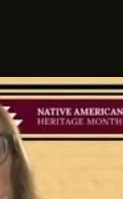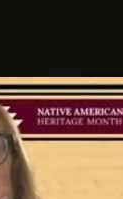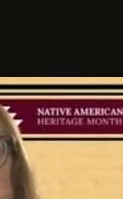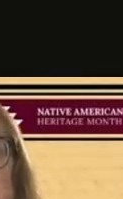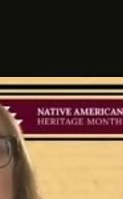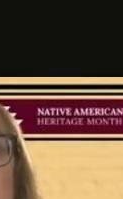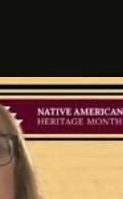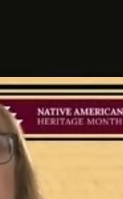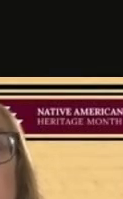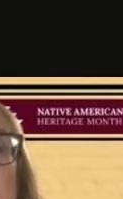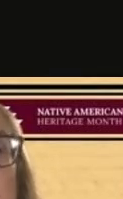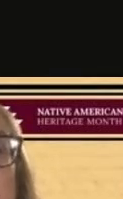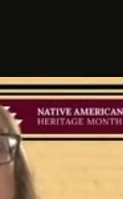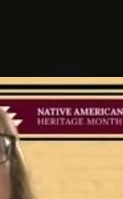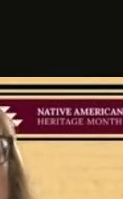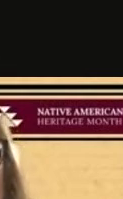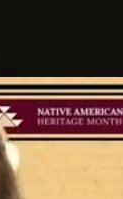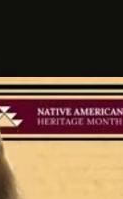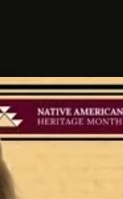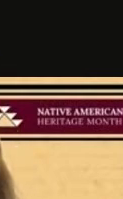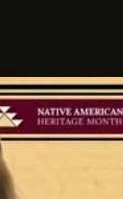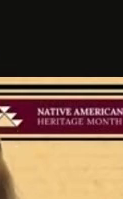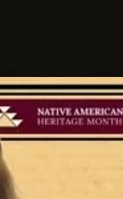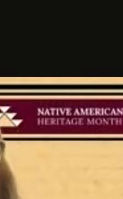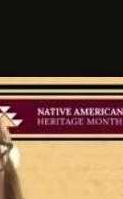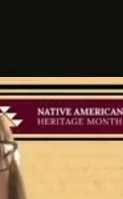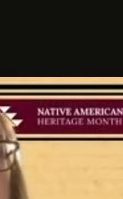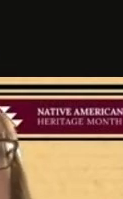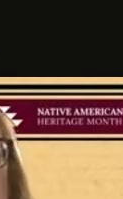order. First, we'll take attendance.